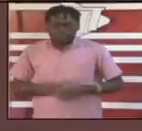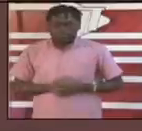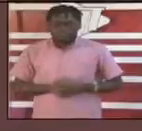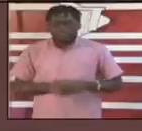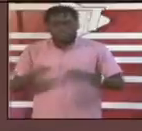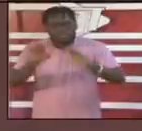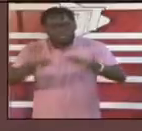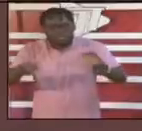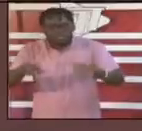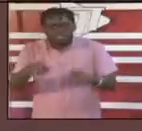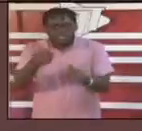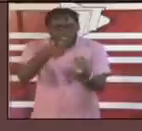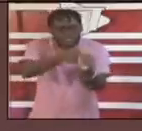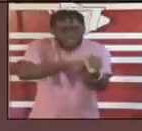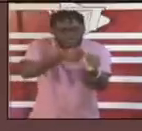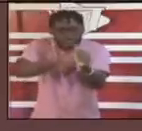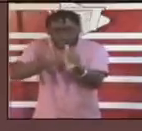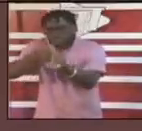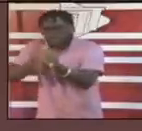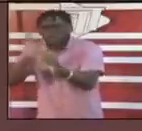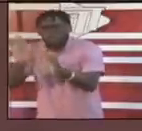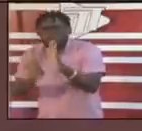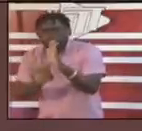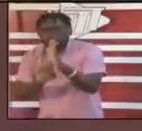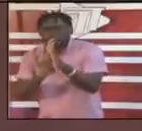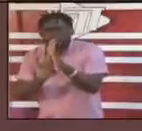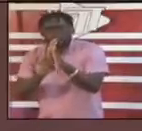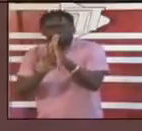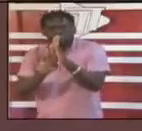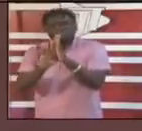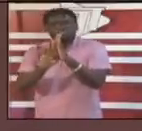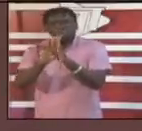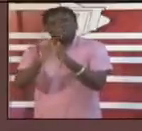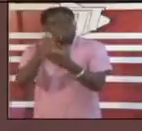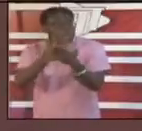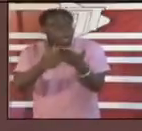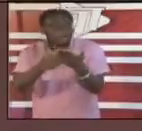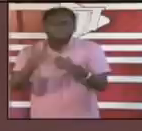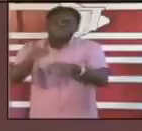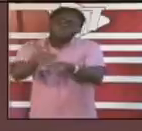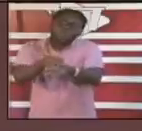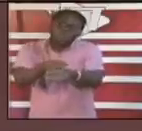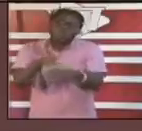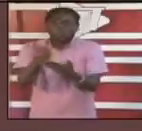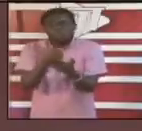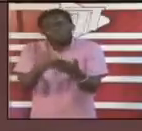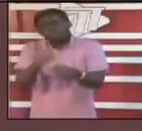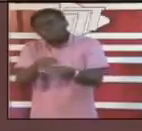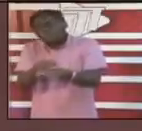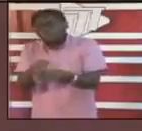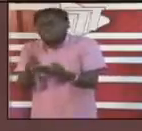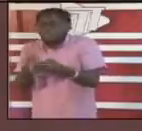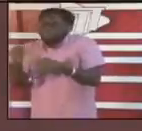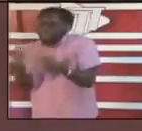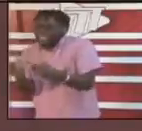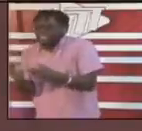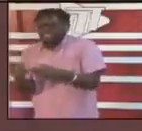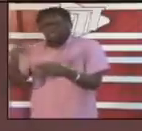pace. Some children will grasp the concepts being taught easily, while others may